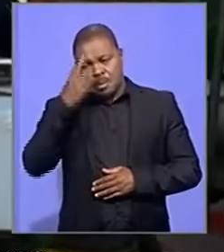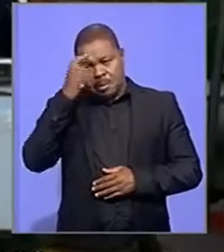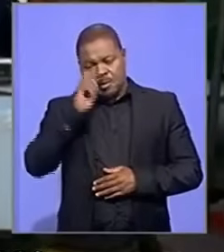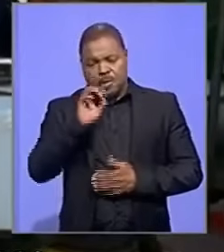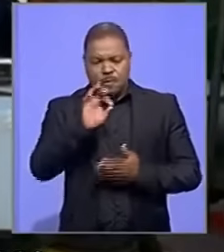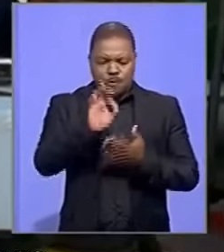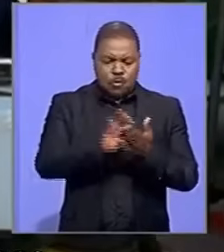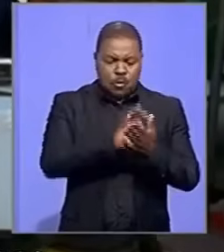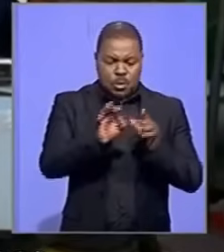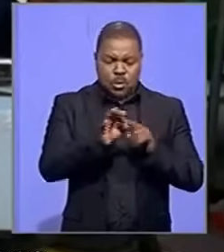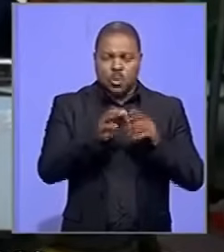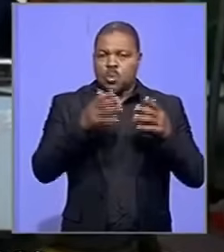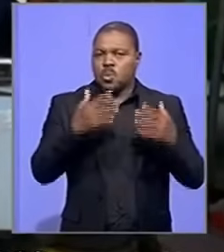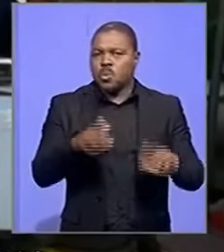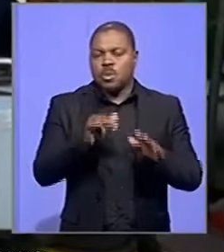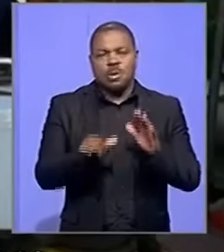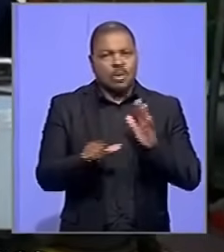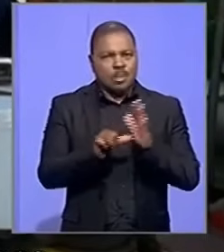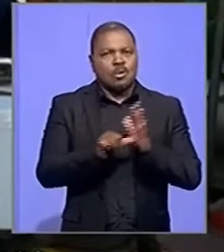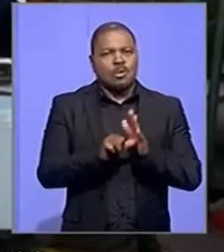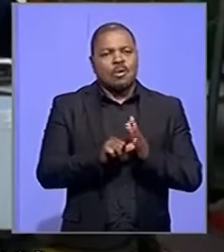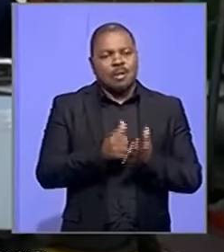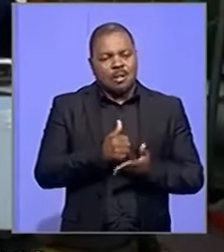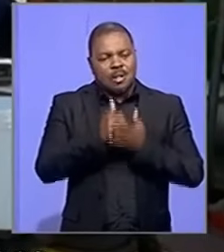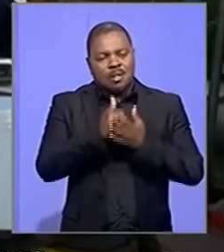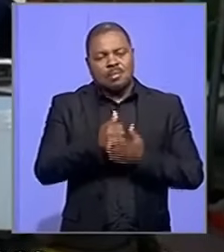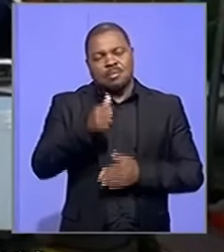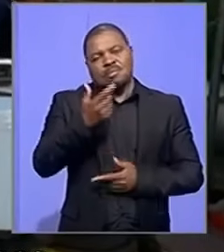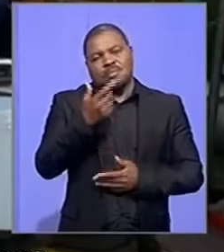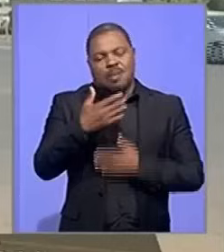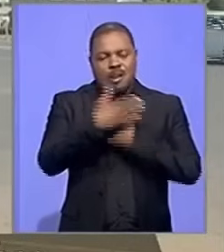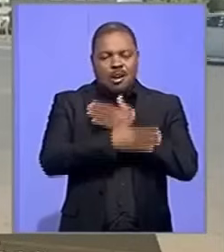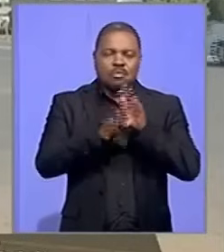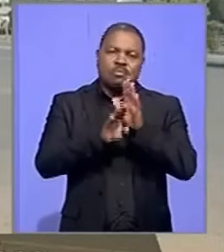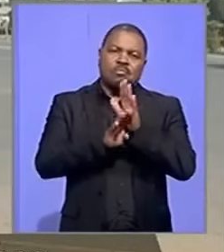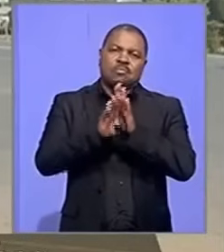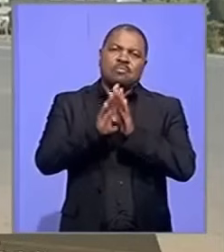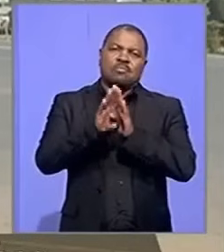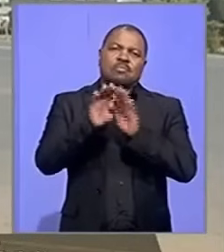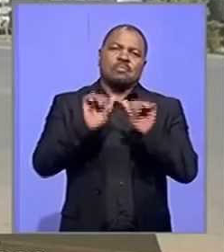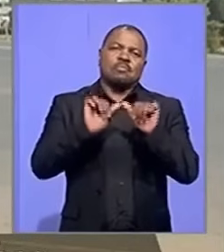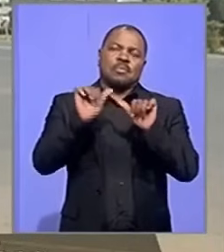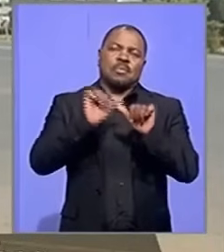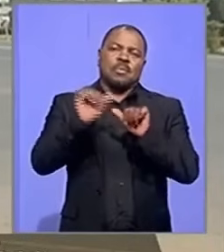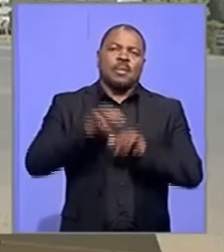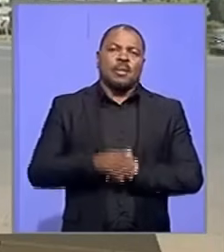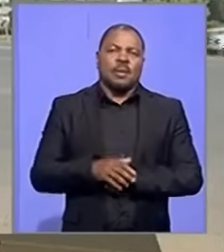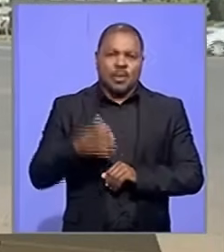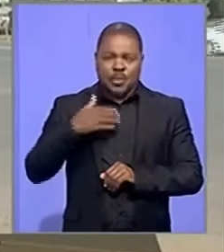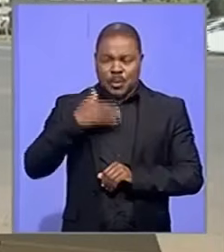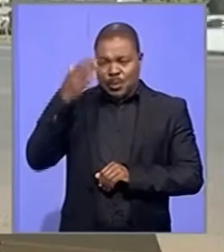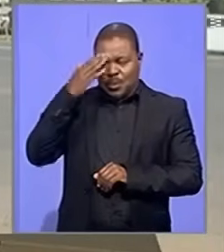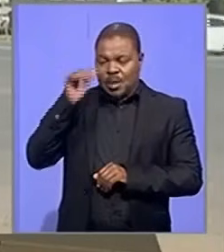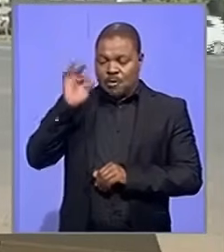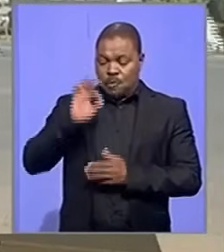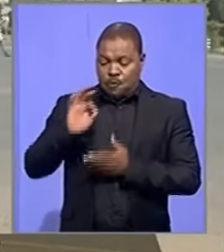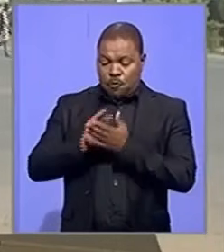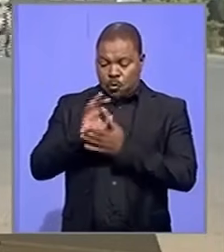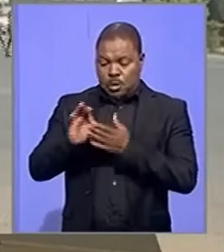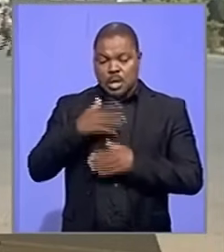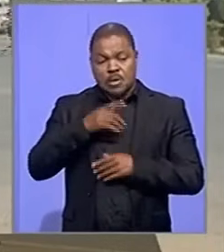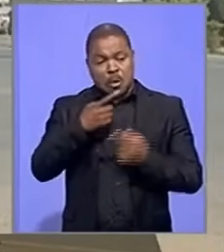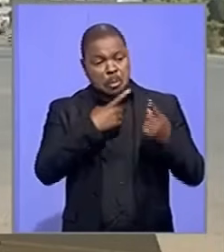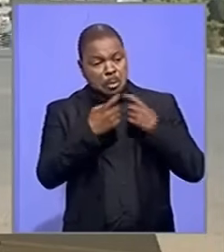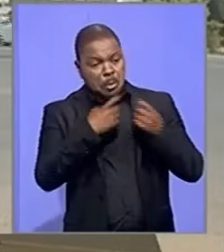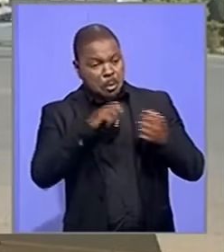go vouta go raloka karolo ye kgolo ya go iša naga mafulong a matala. Tsebe re batho ba ditšha ba vouta ba kgona go ba le se mo le go tšele